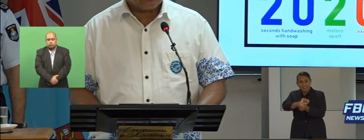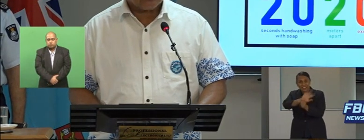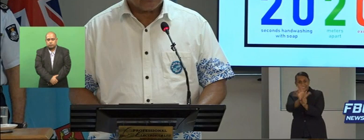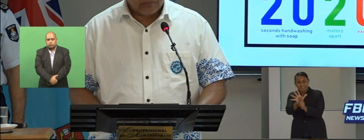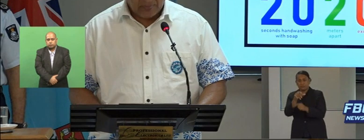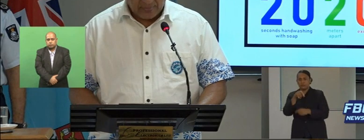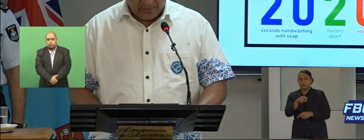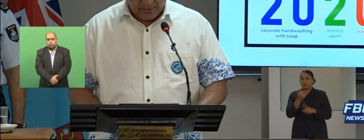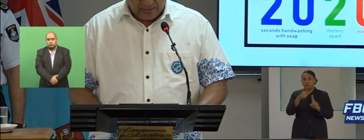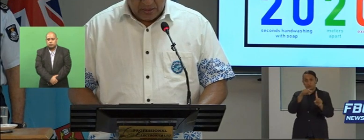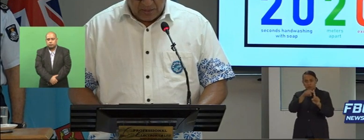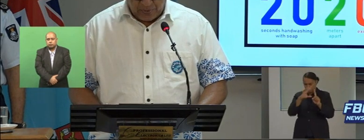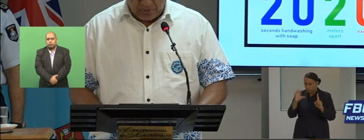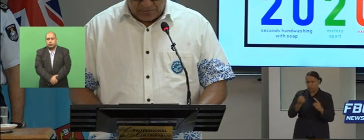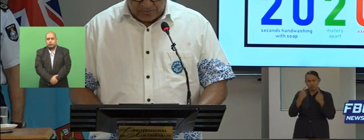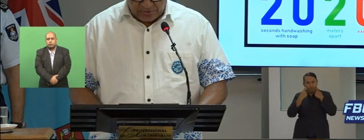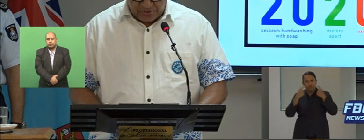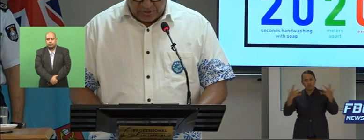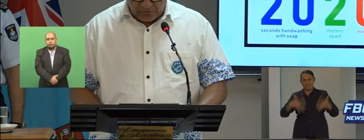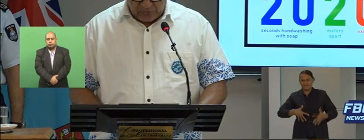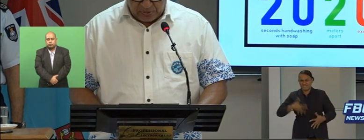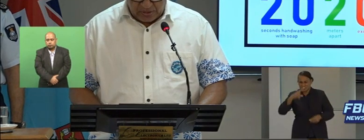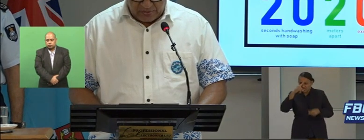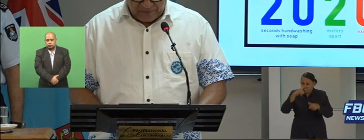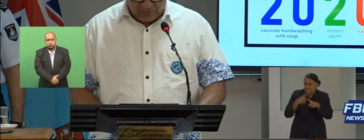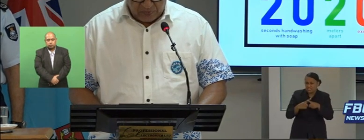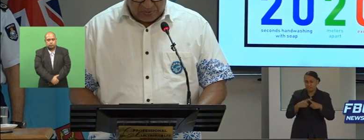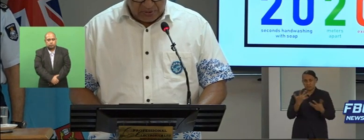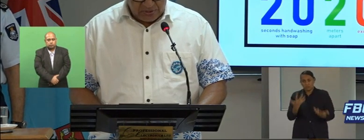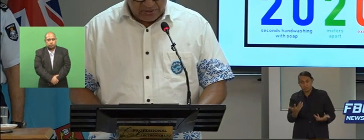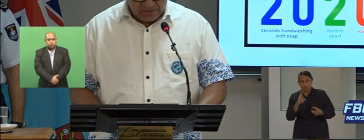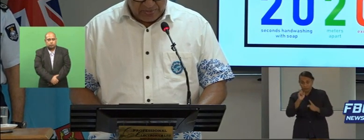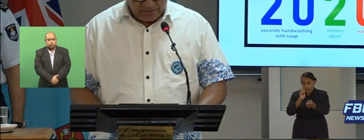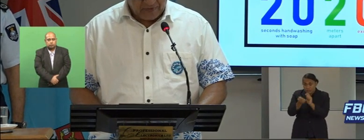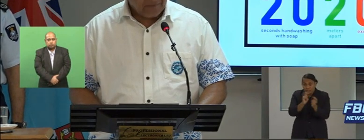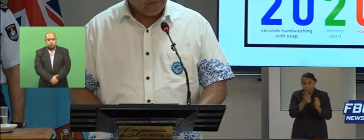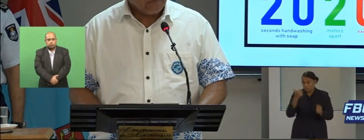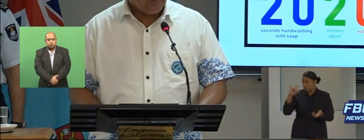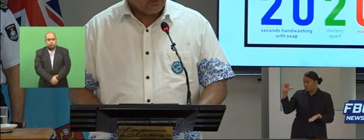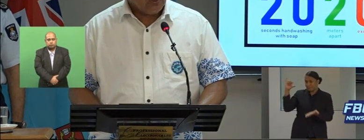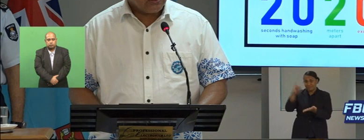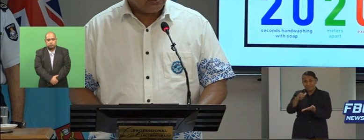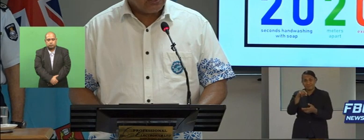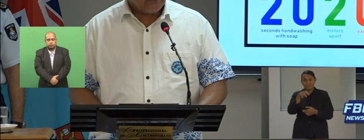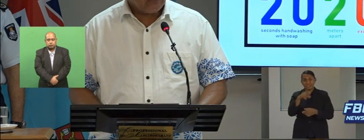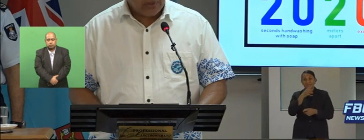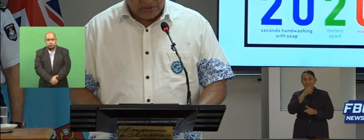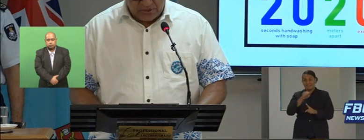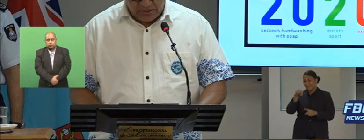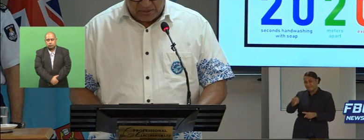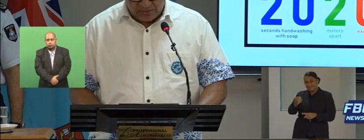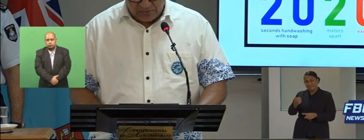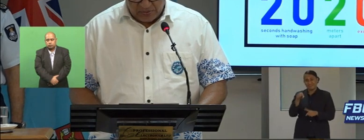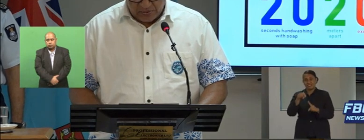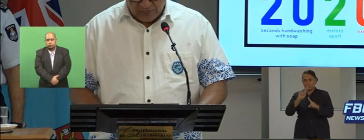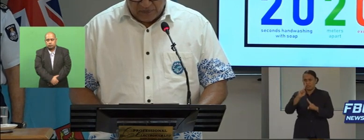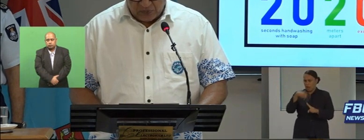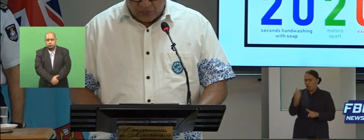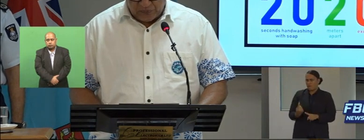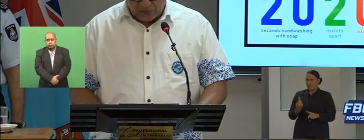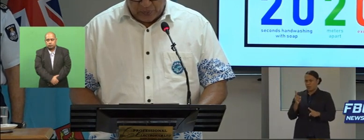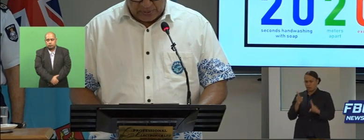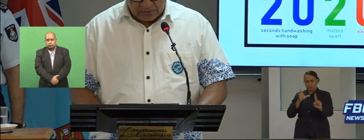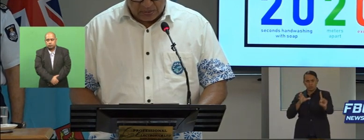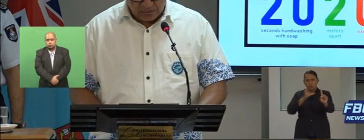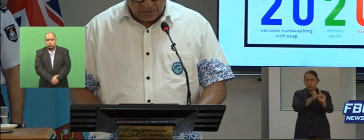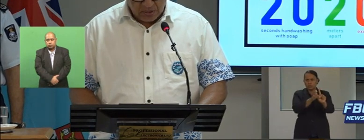symptoms. Upon returning to the country from overseas, this young man was in self-quarantine for 2